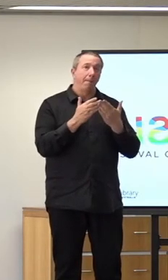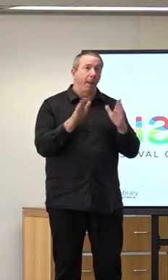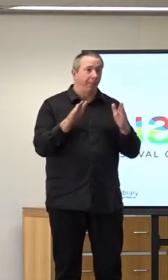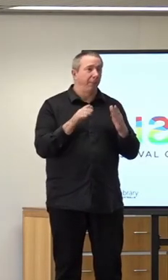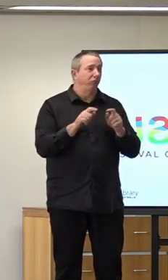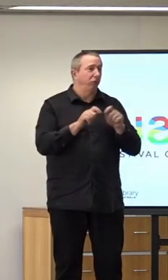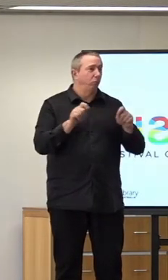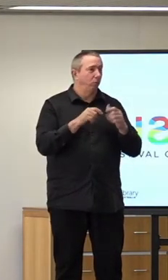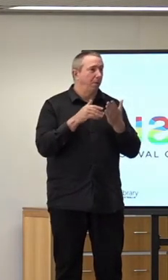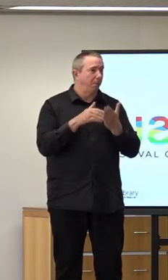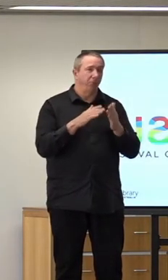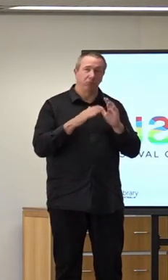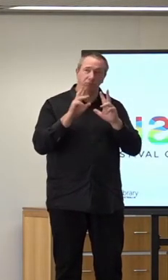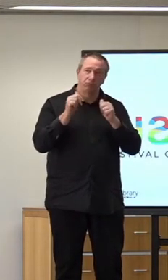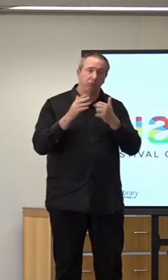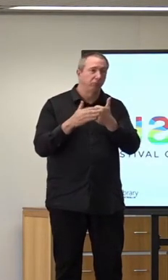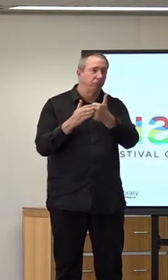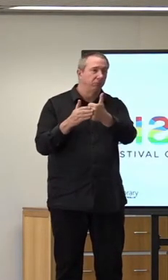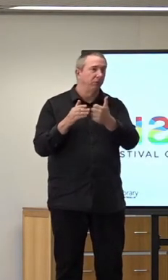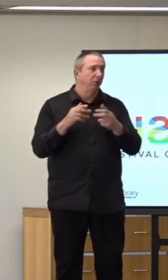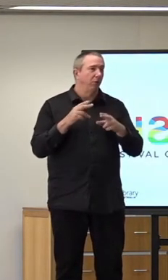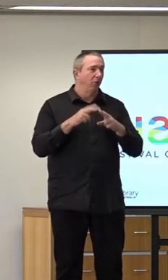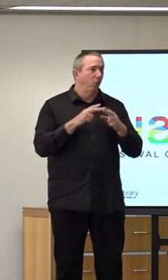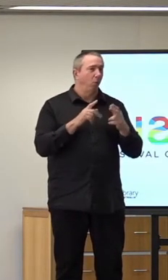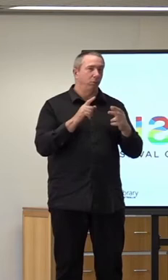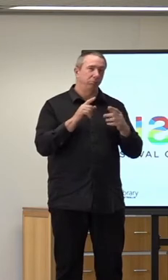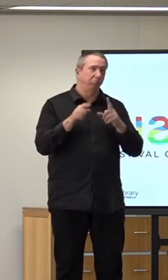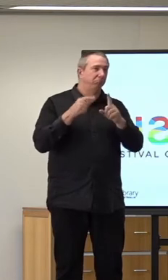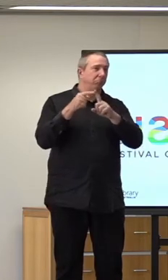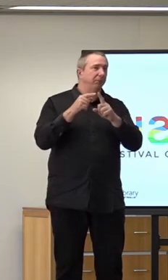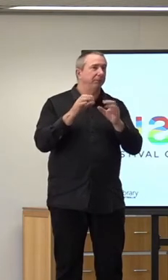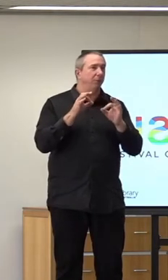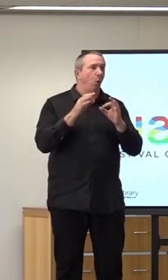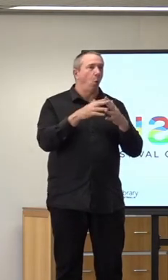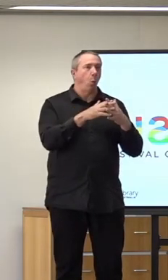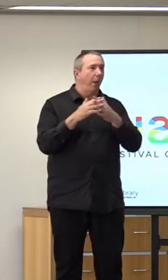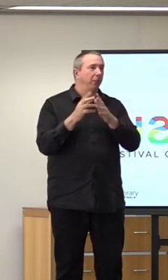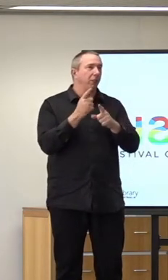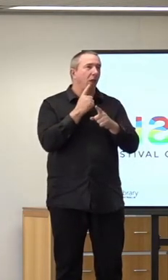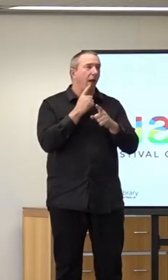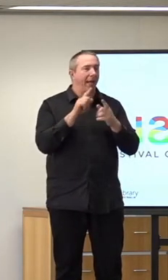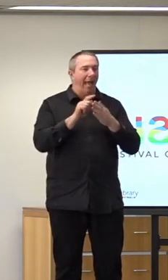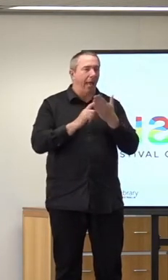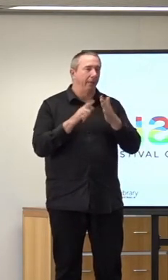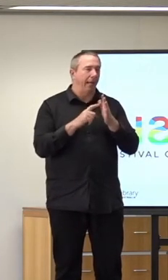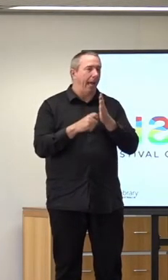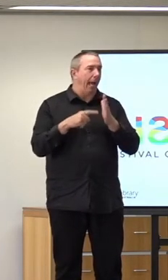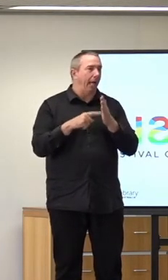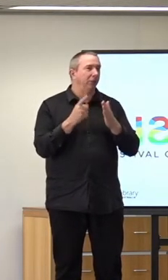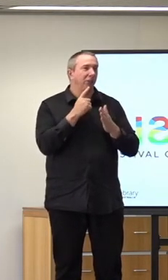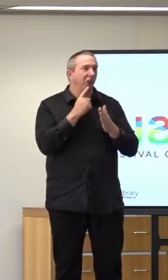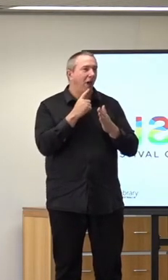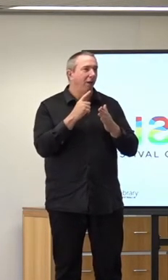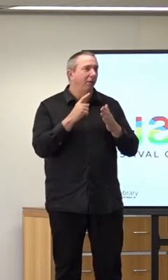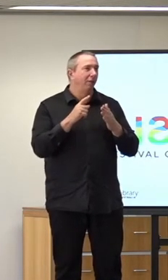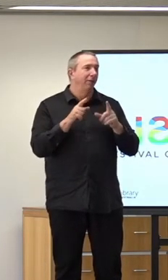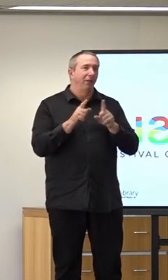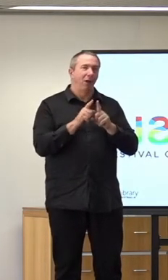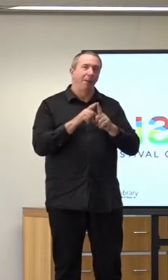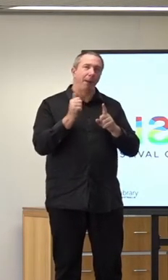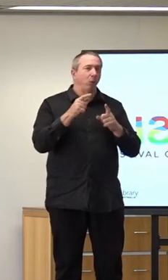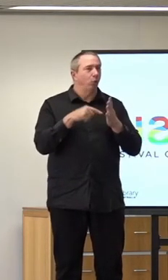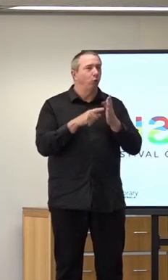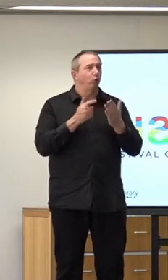into upholding a very specific Western canon of art and a way of seeing art that, you know, might be good